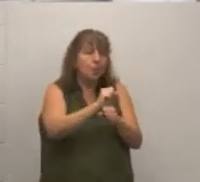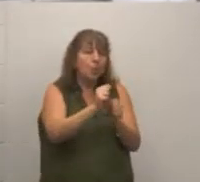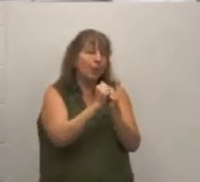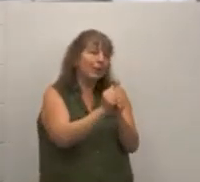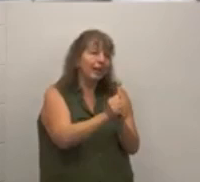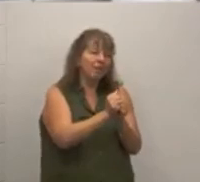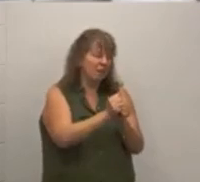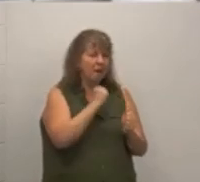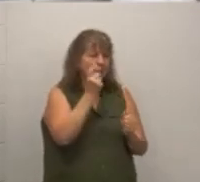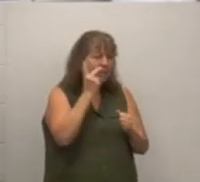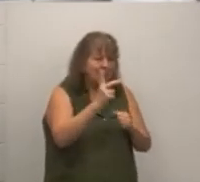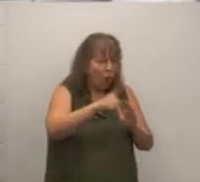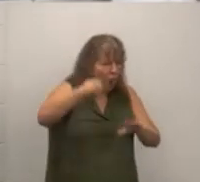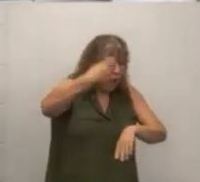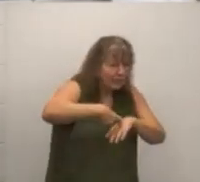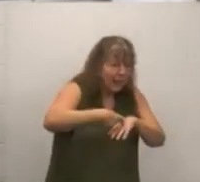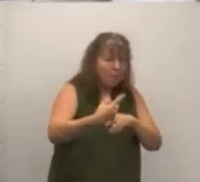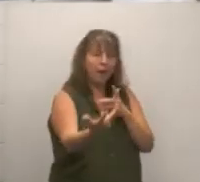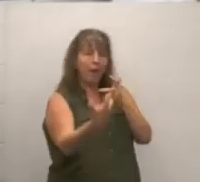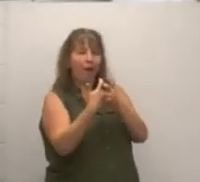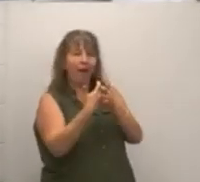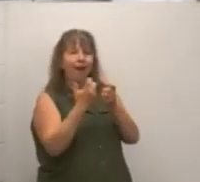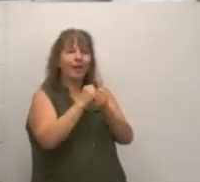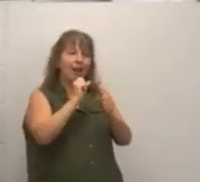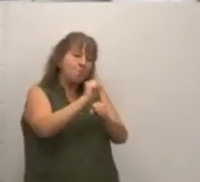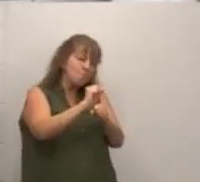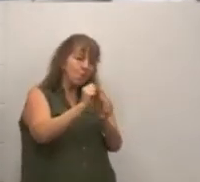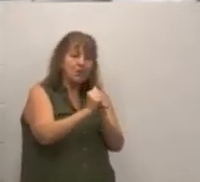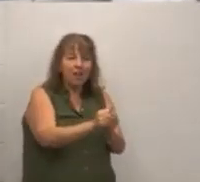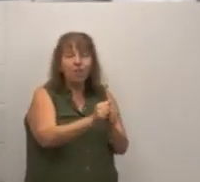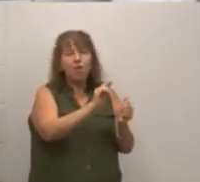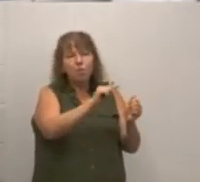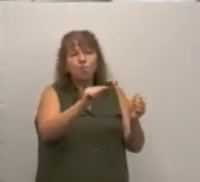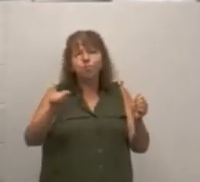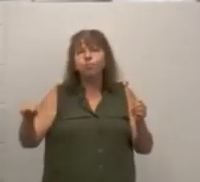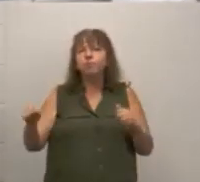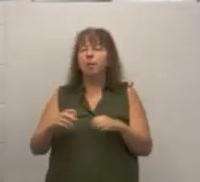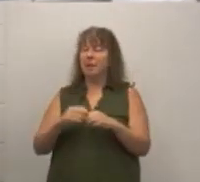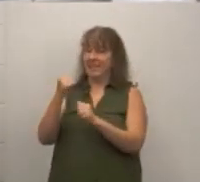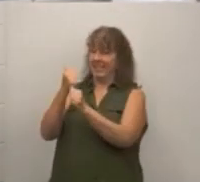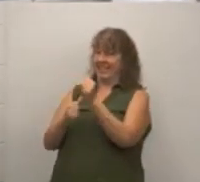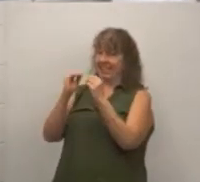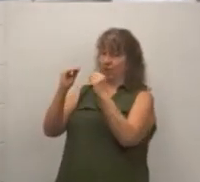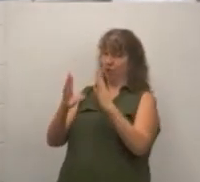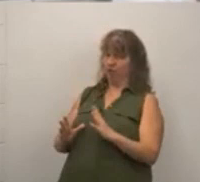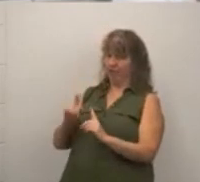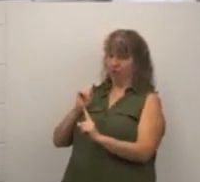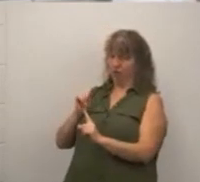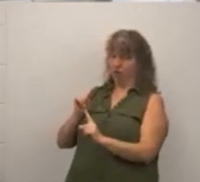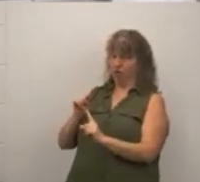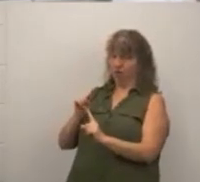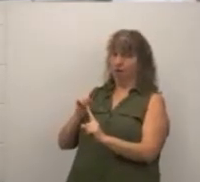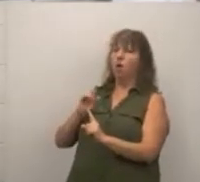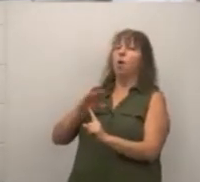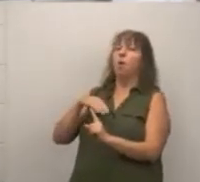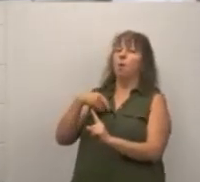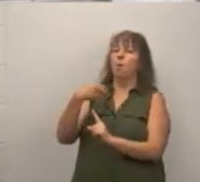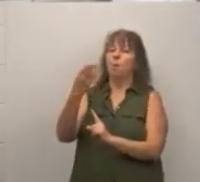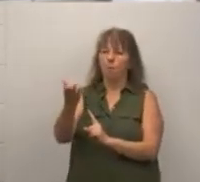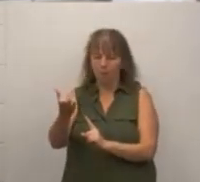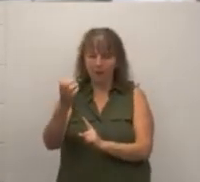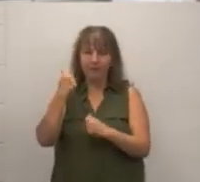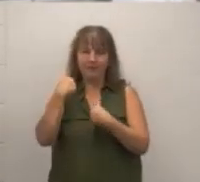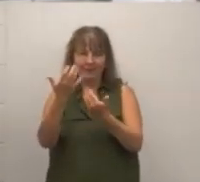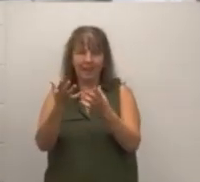in person. What we do know is that every teacher will be expected to be providing some level of synchronous